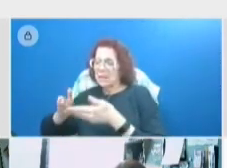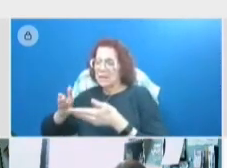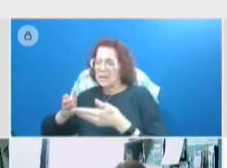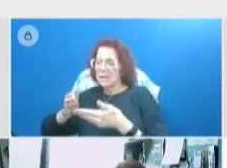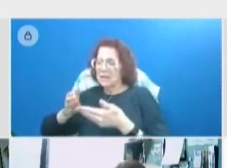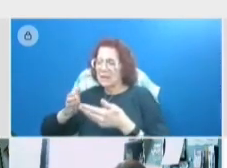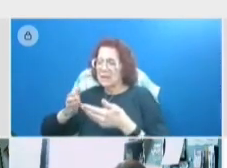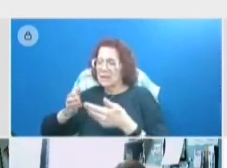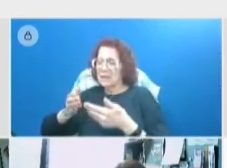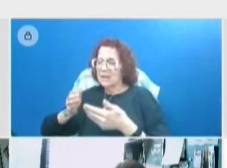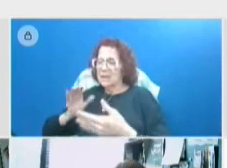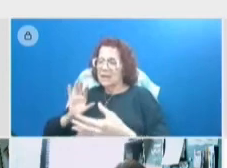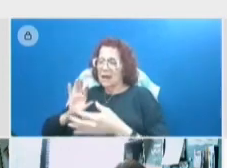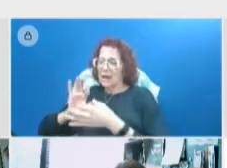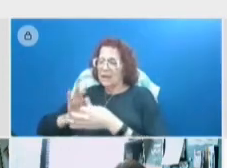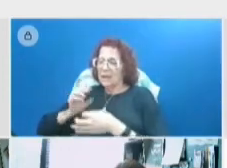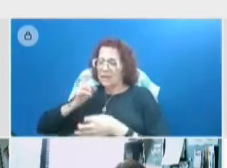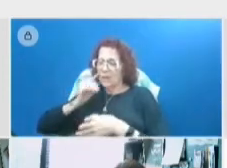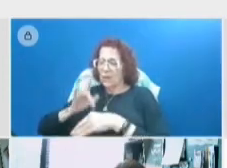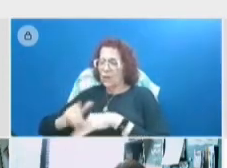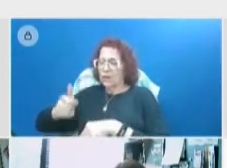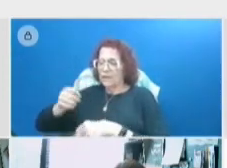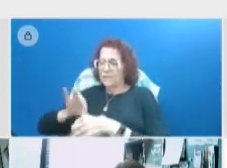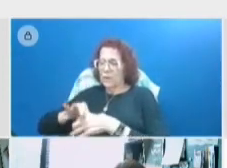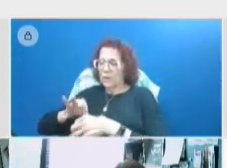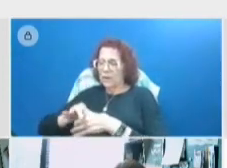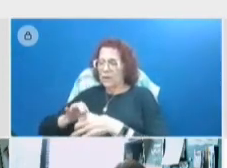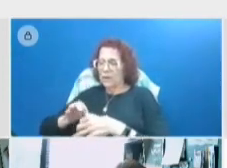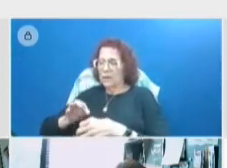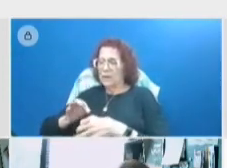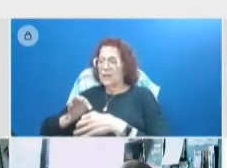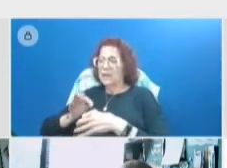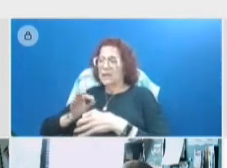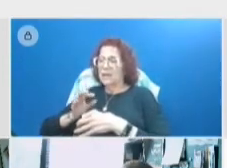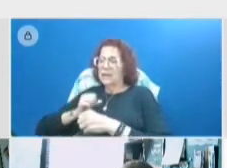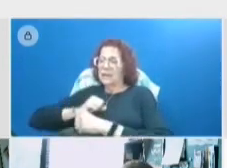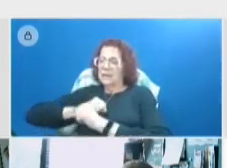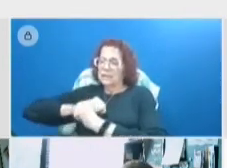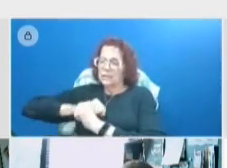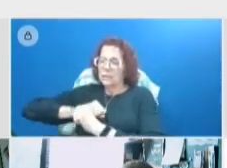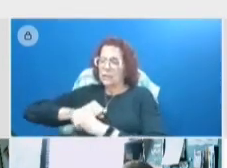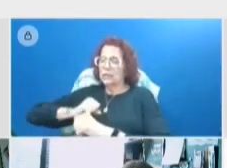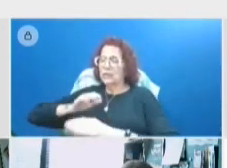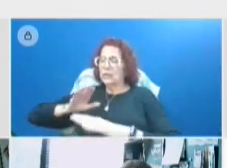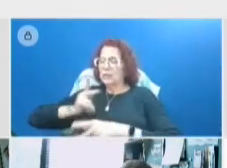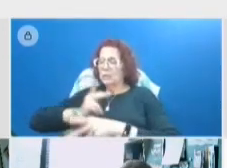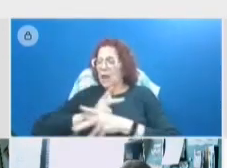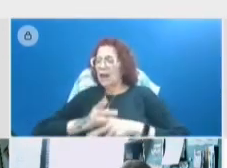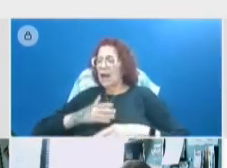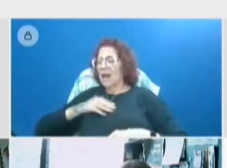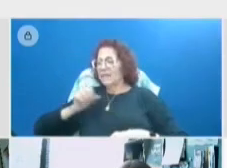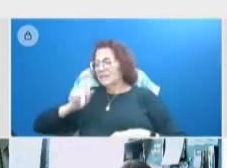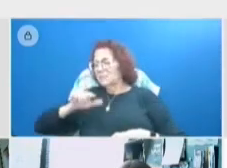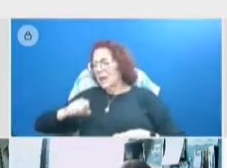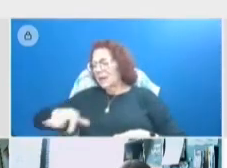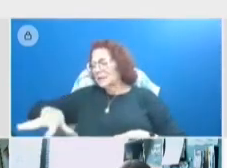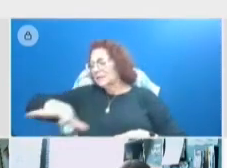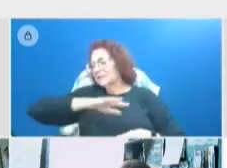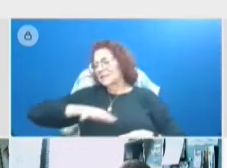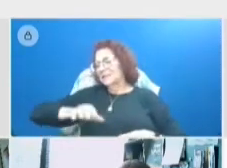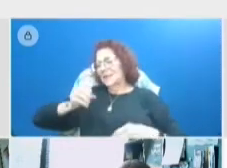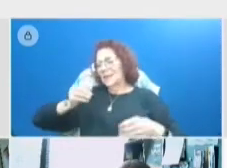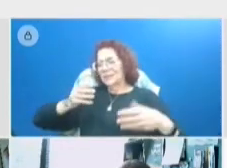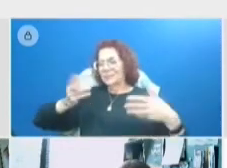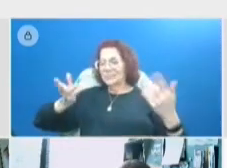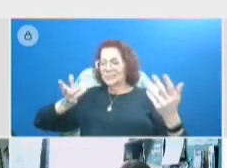of early voting, the security, things like that, the parking, the capacity. So, you know, you got to still give